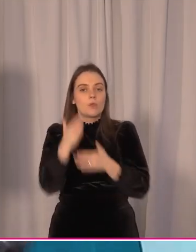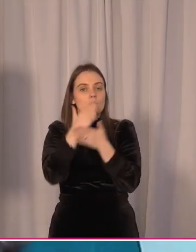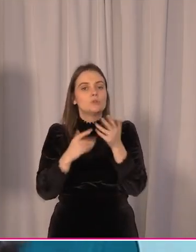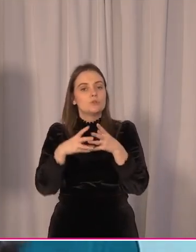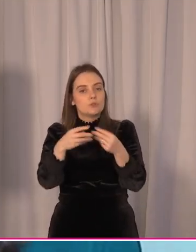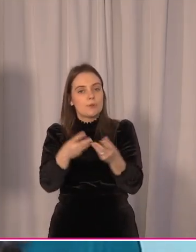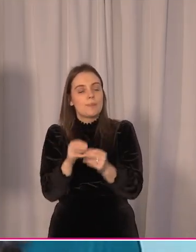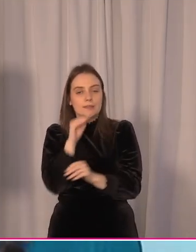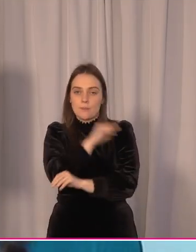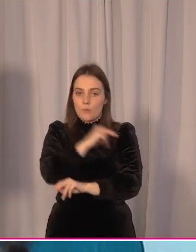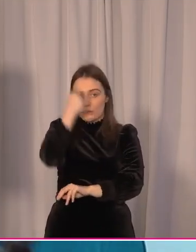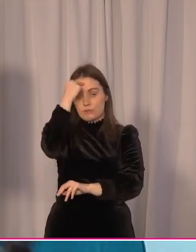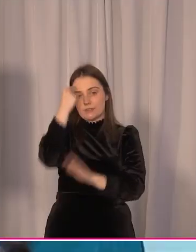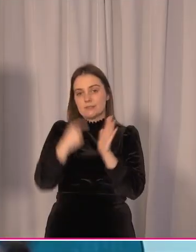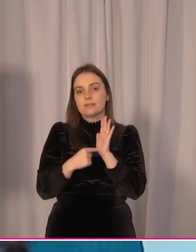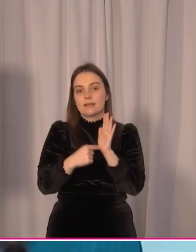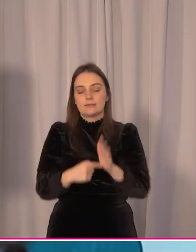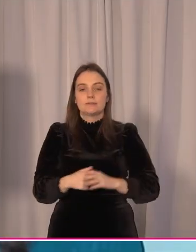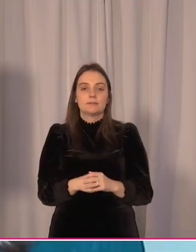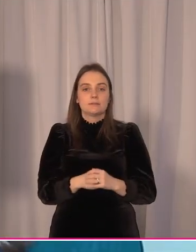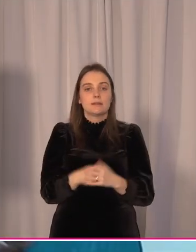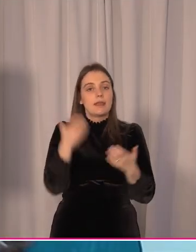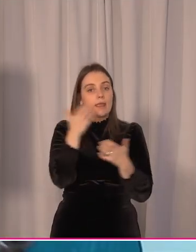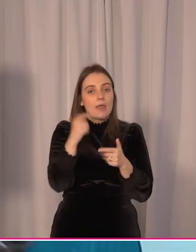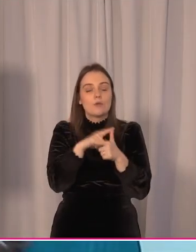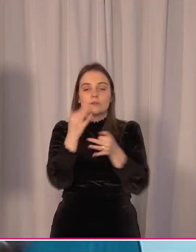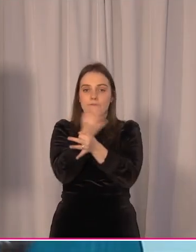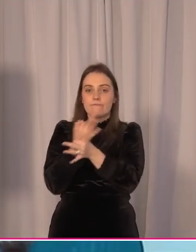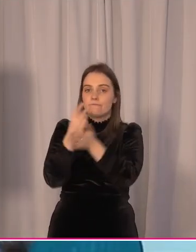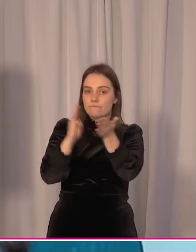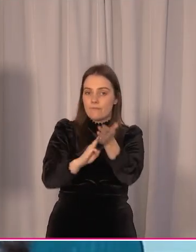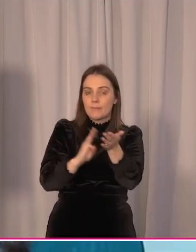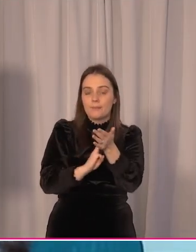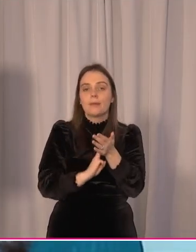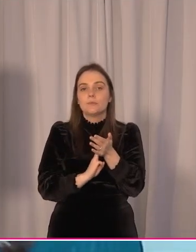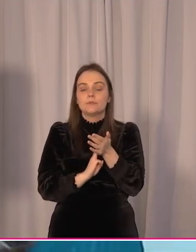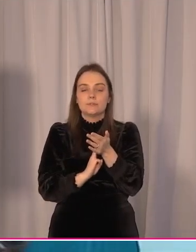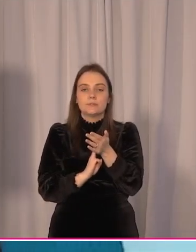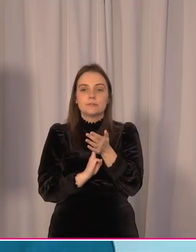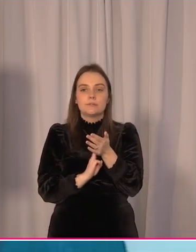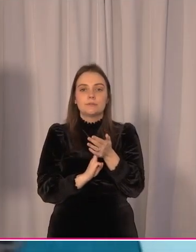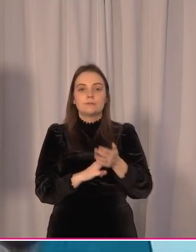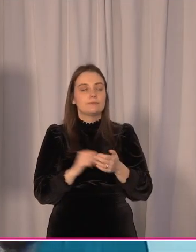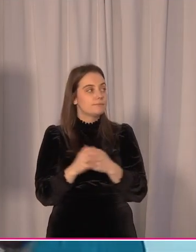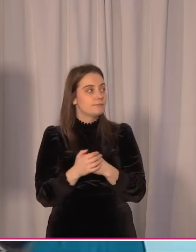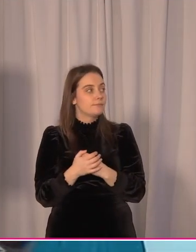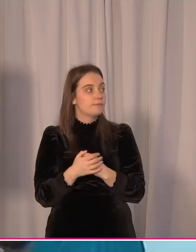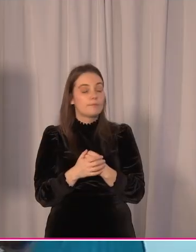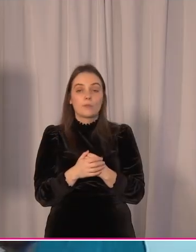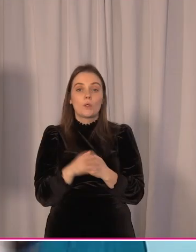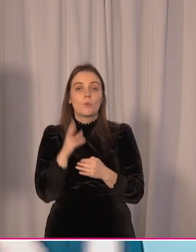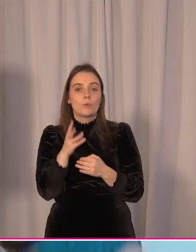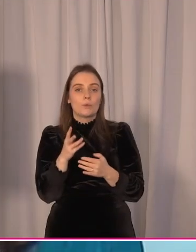it's important to understand, carers and family members tend to say